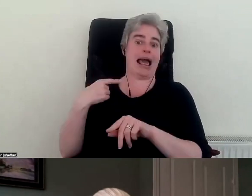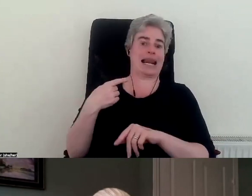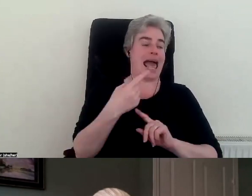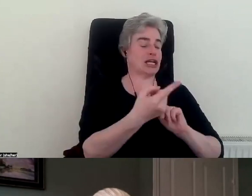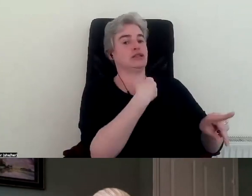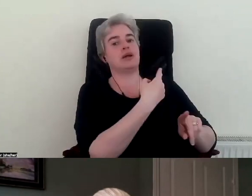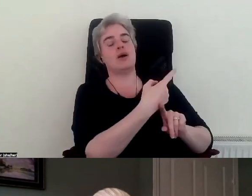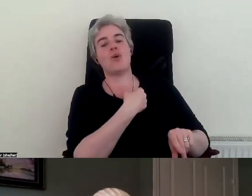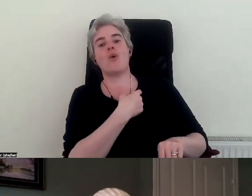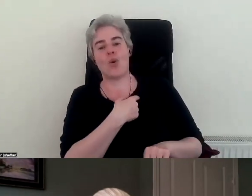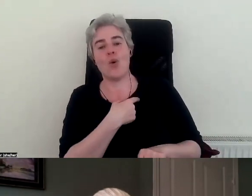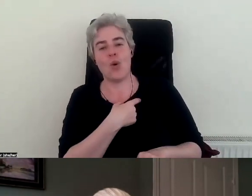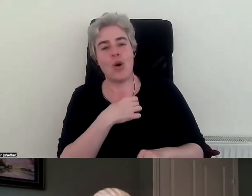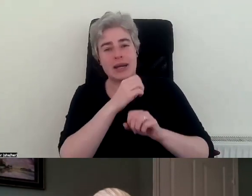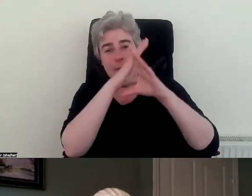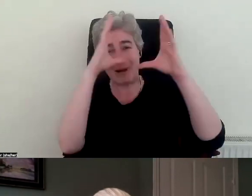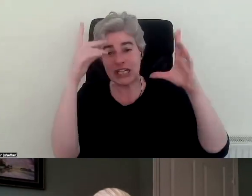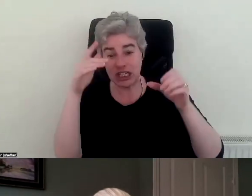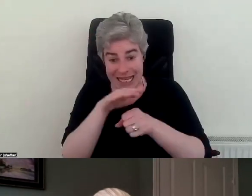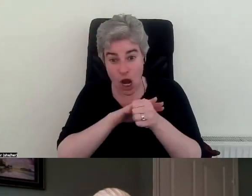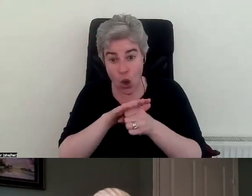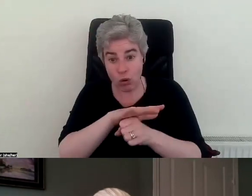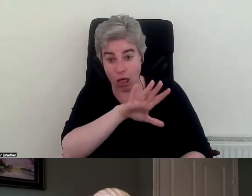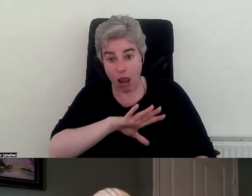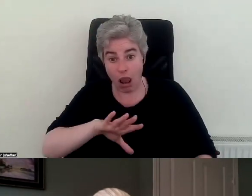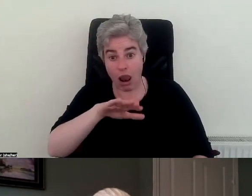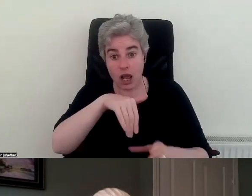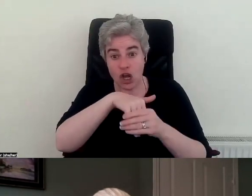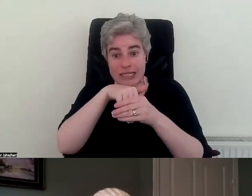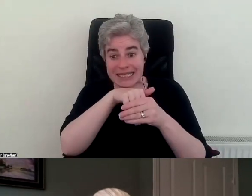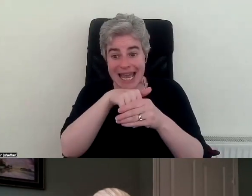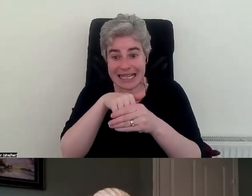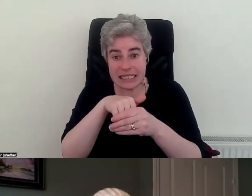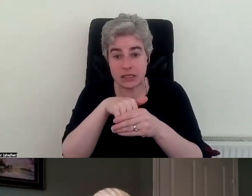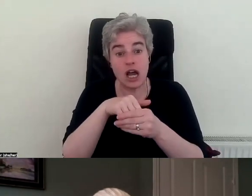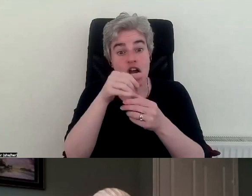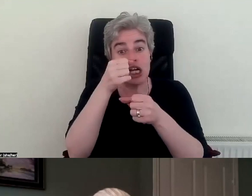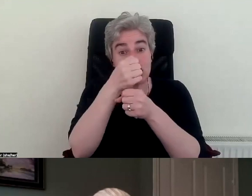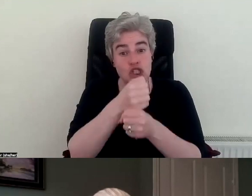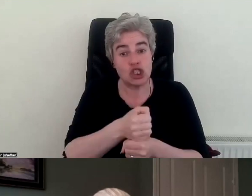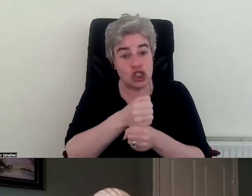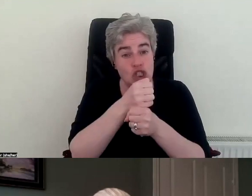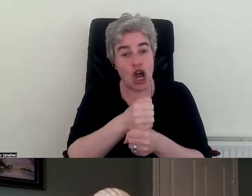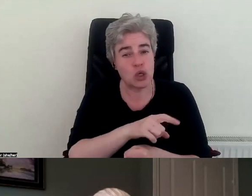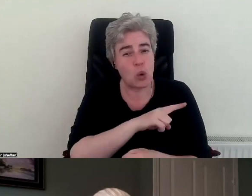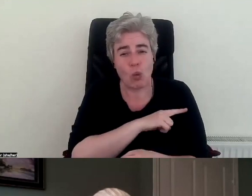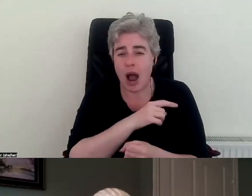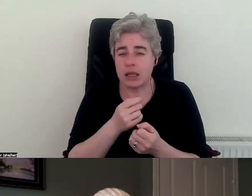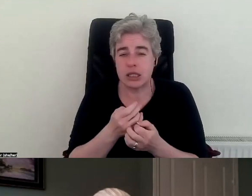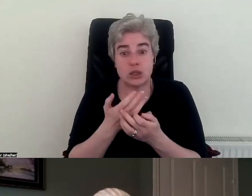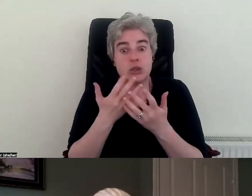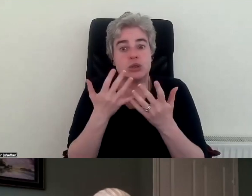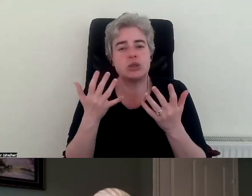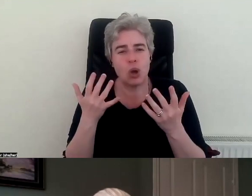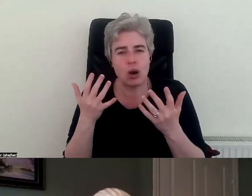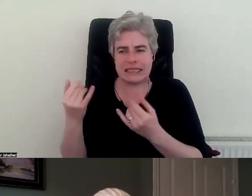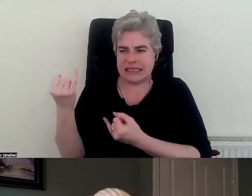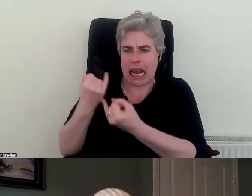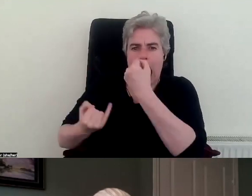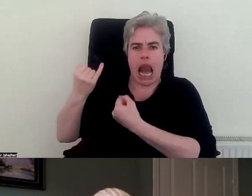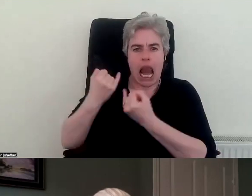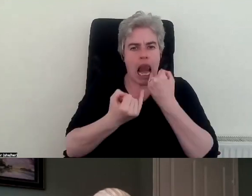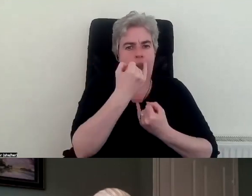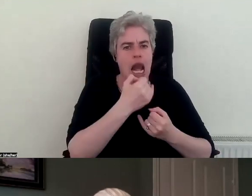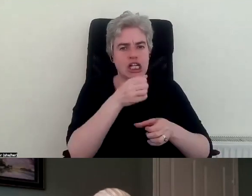just imagine that in the local context, if the church, why there is so much of criticism of the church